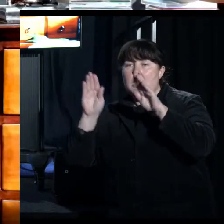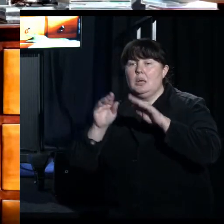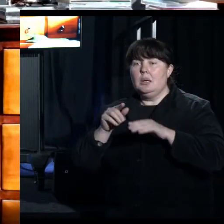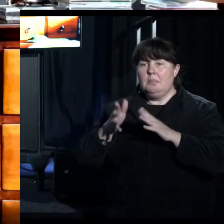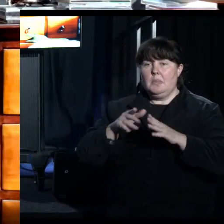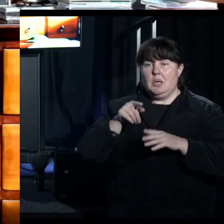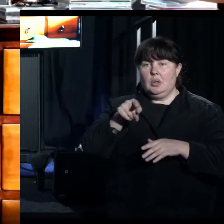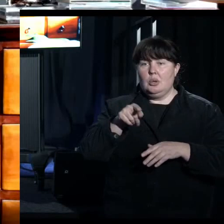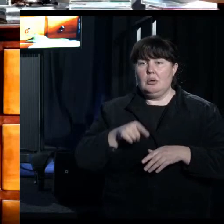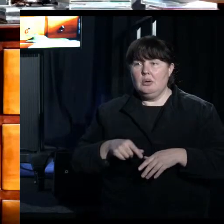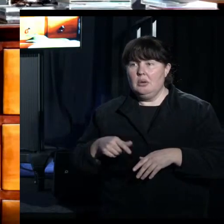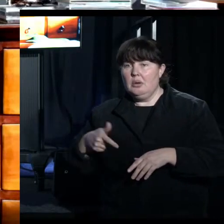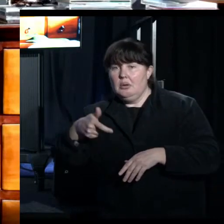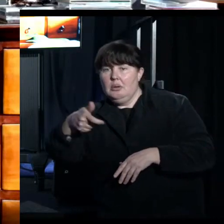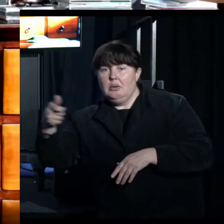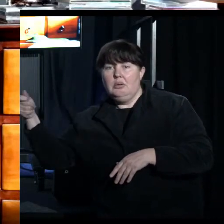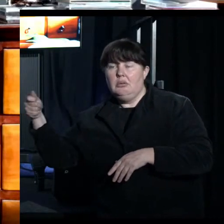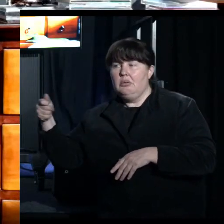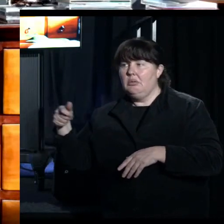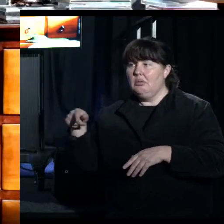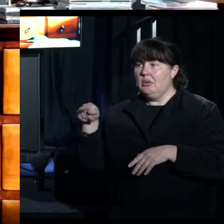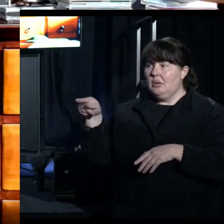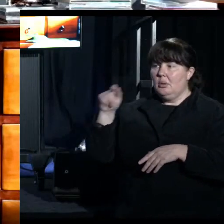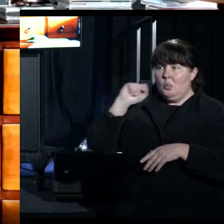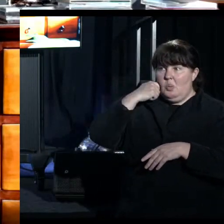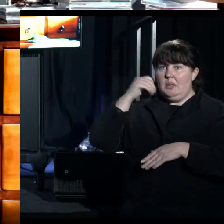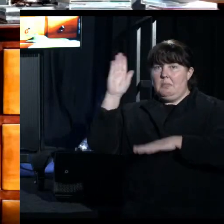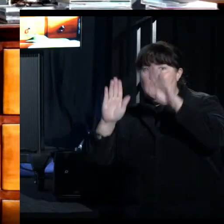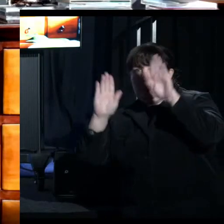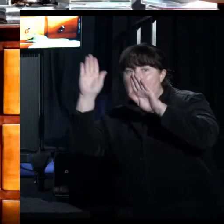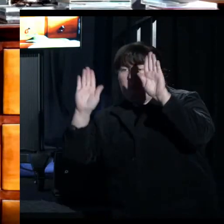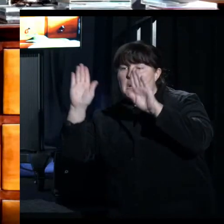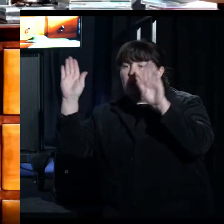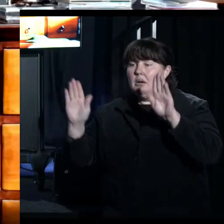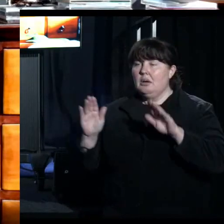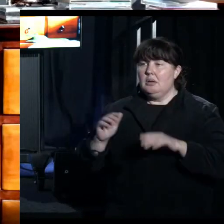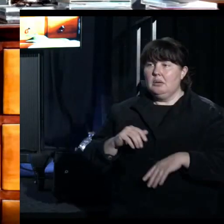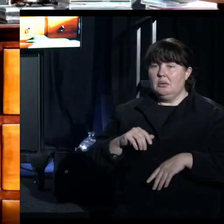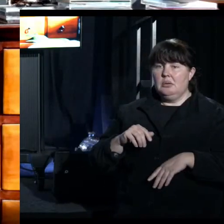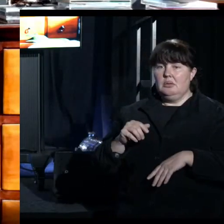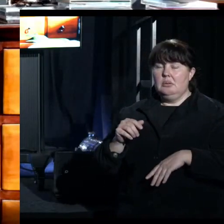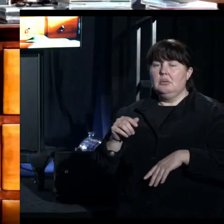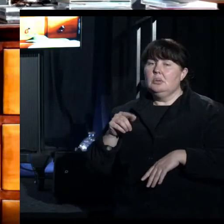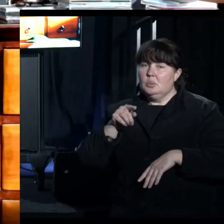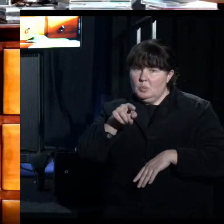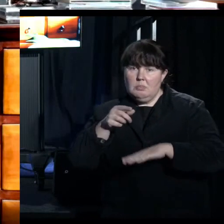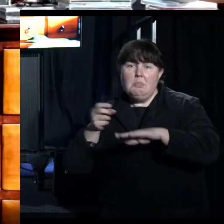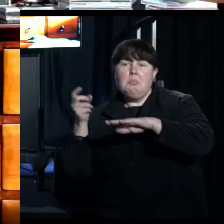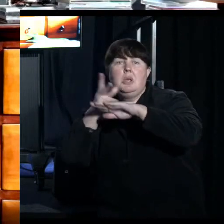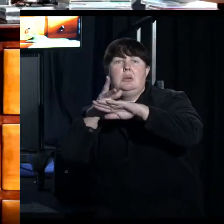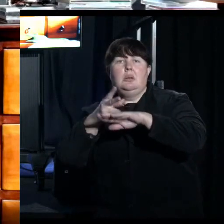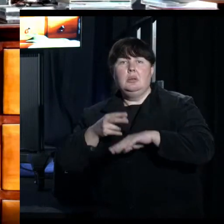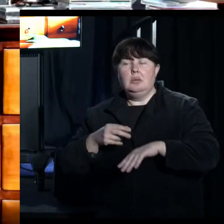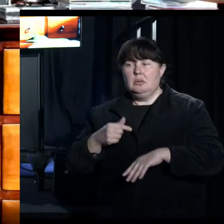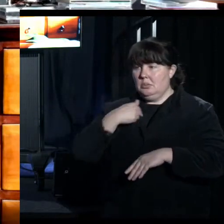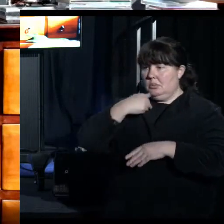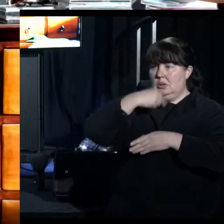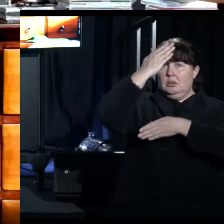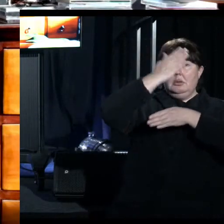was forbidden. You were forbidden. We were forbidden. We will be